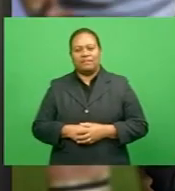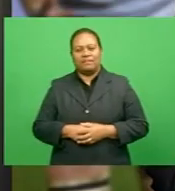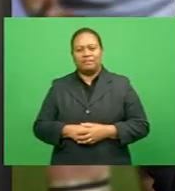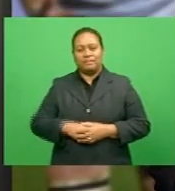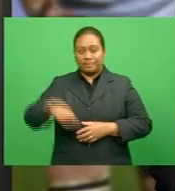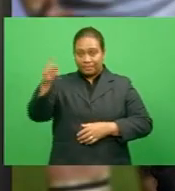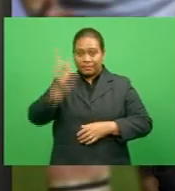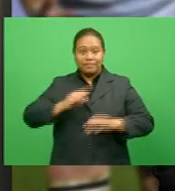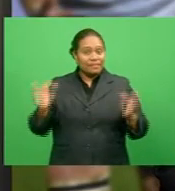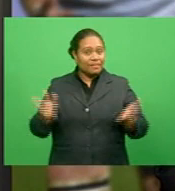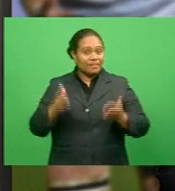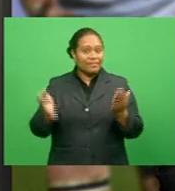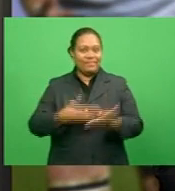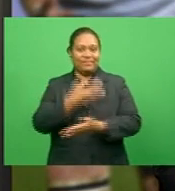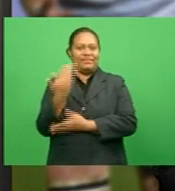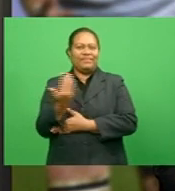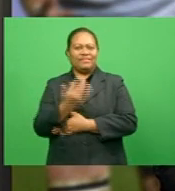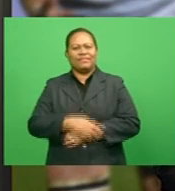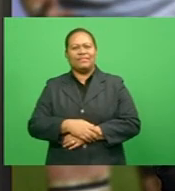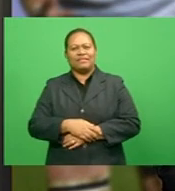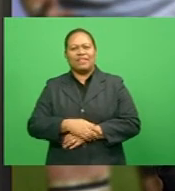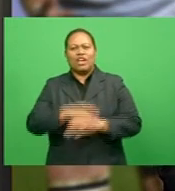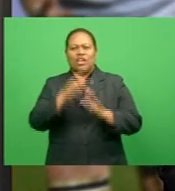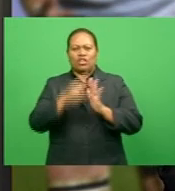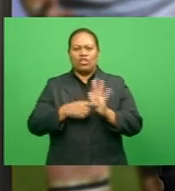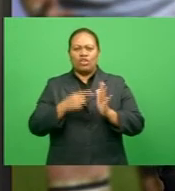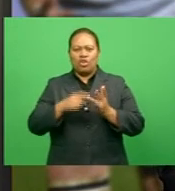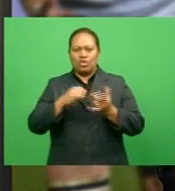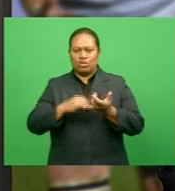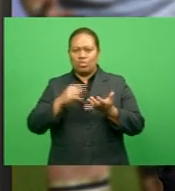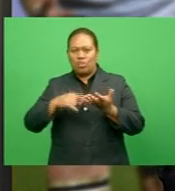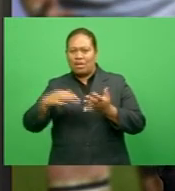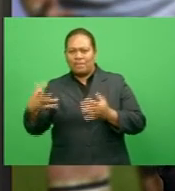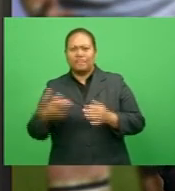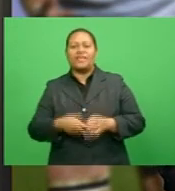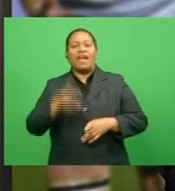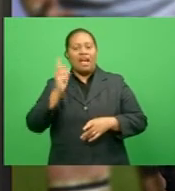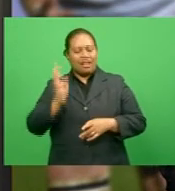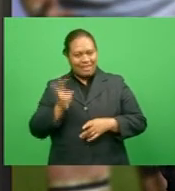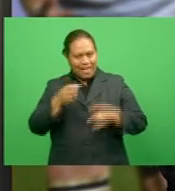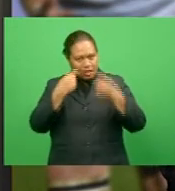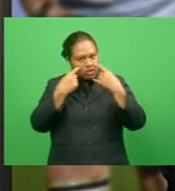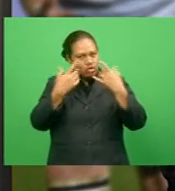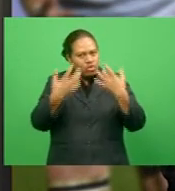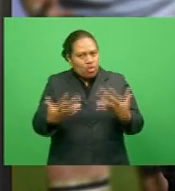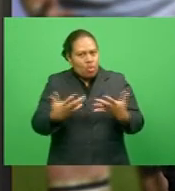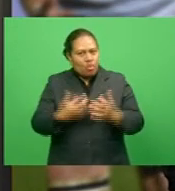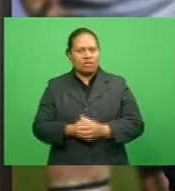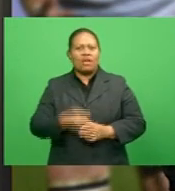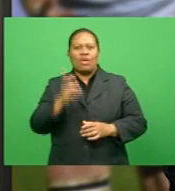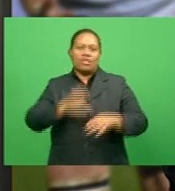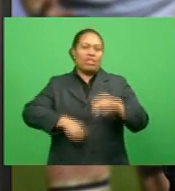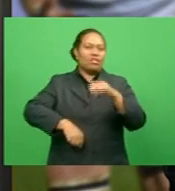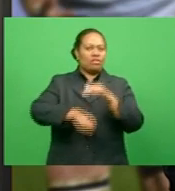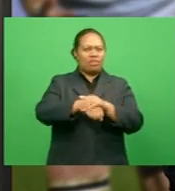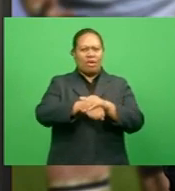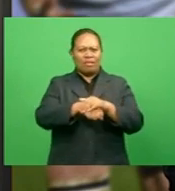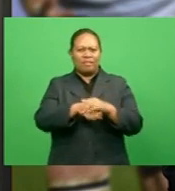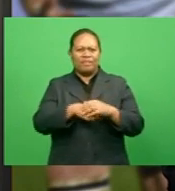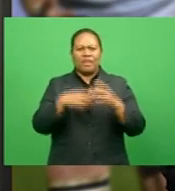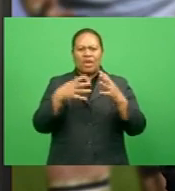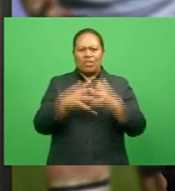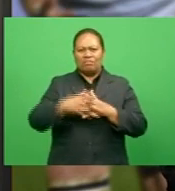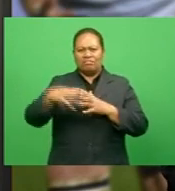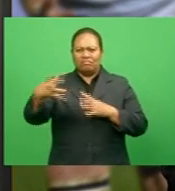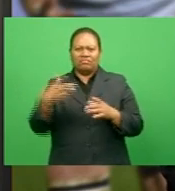In today's play of the day, Flying Fijians star Joshua Tuisova again showed wingers in World Rugby after splitting the PAO